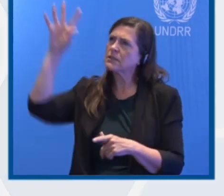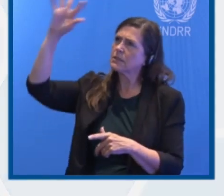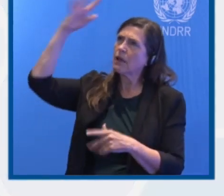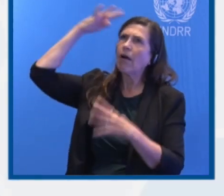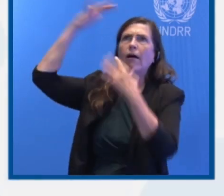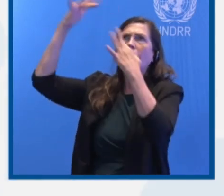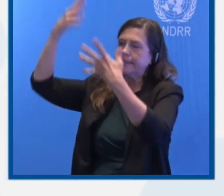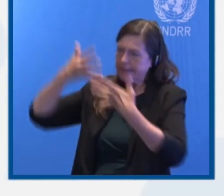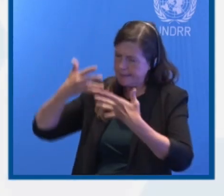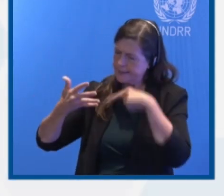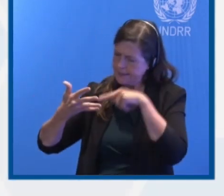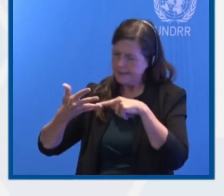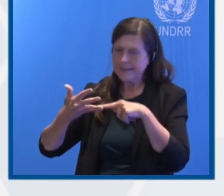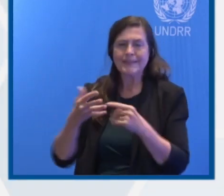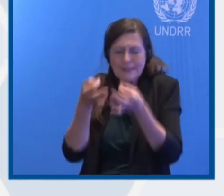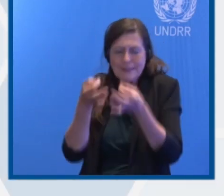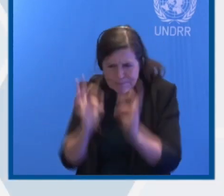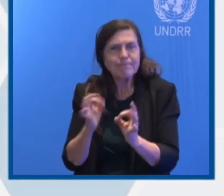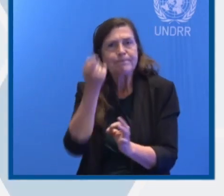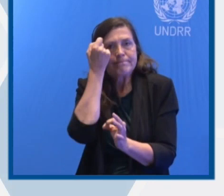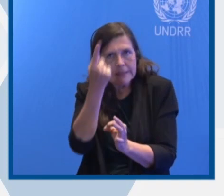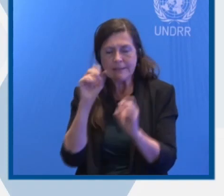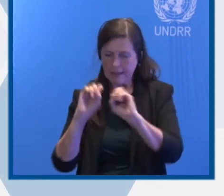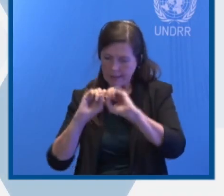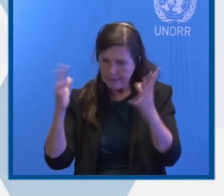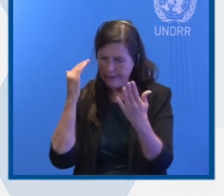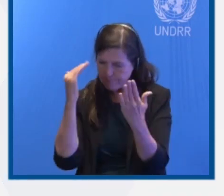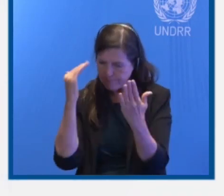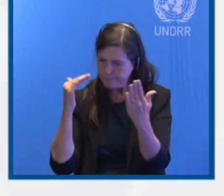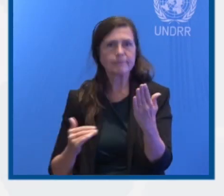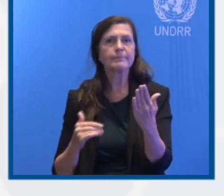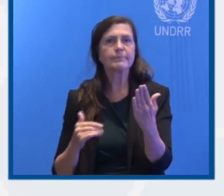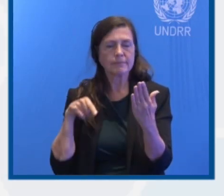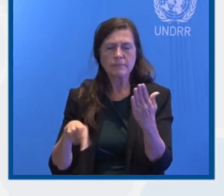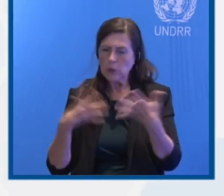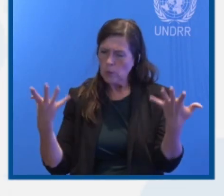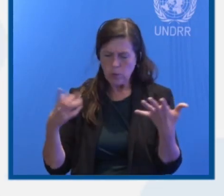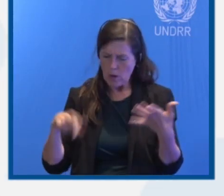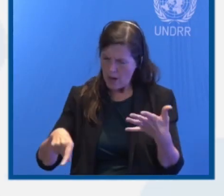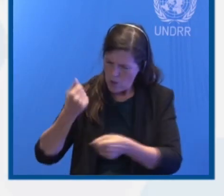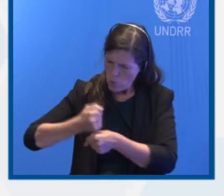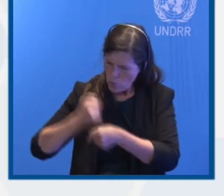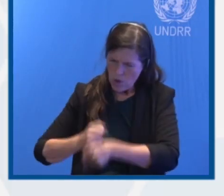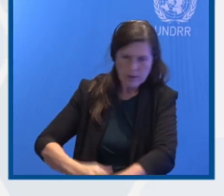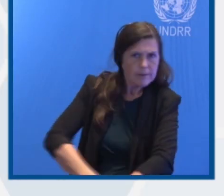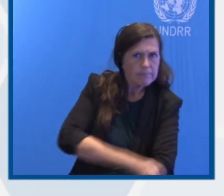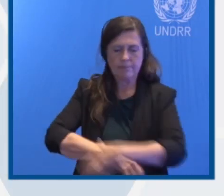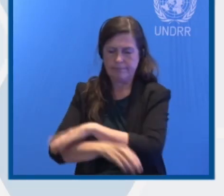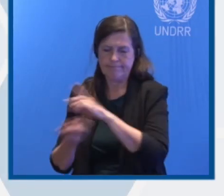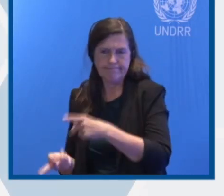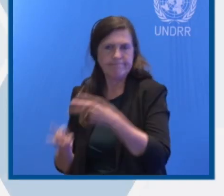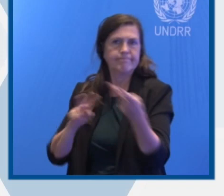what resilience in infrastructure systems means. How can this whole be underpinned by